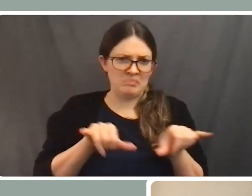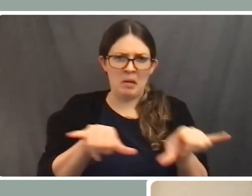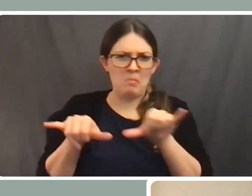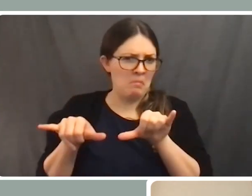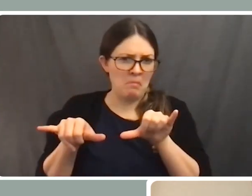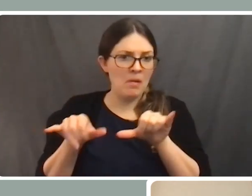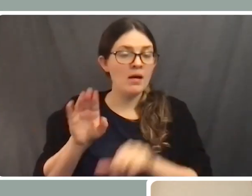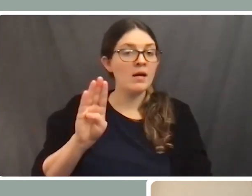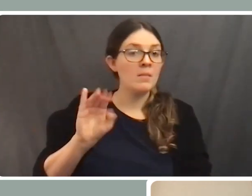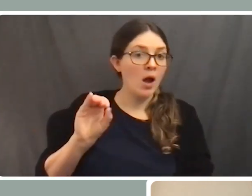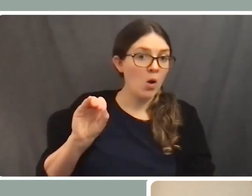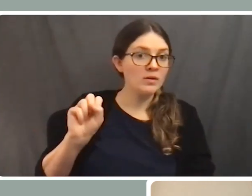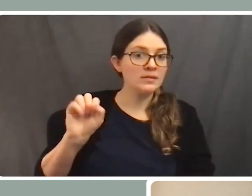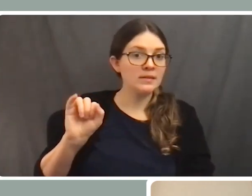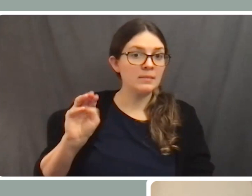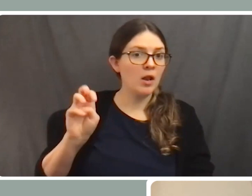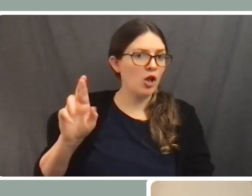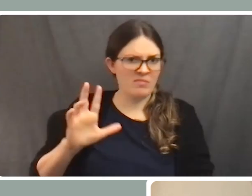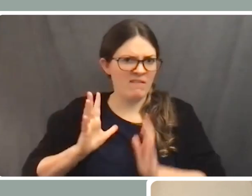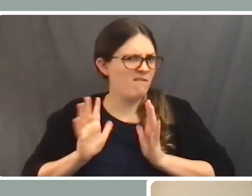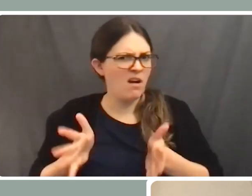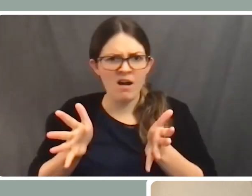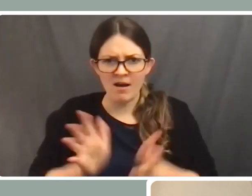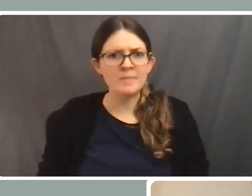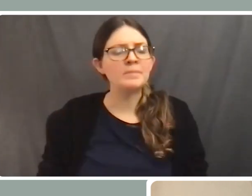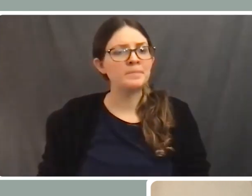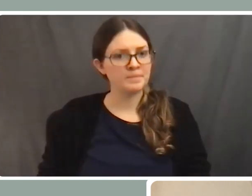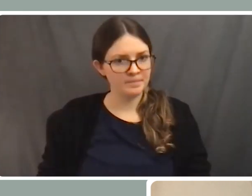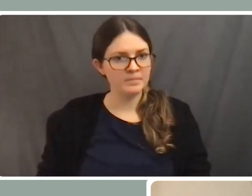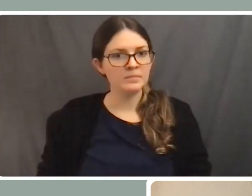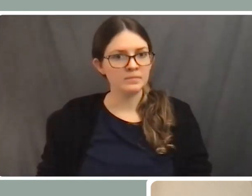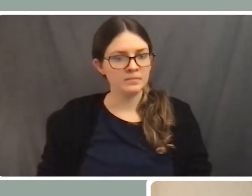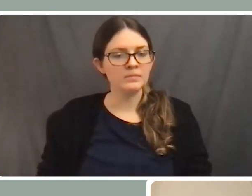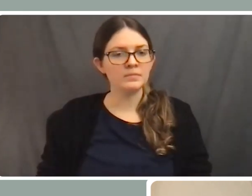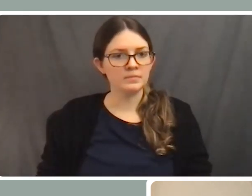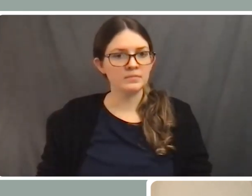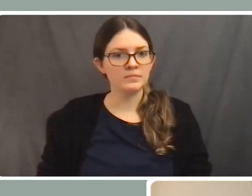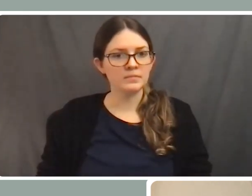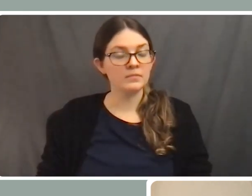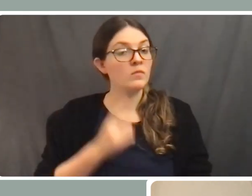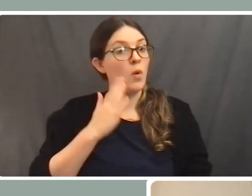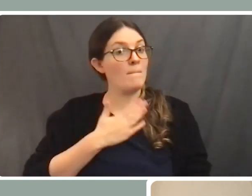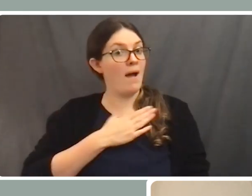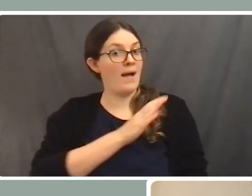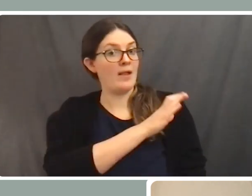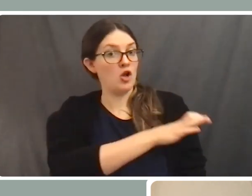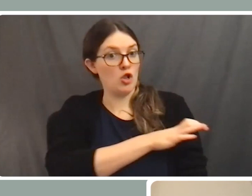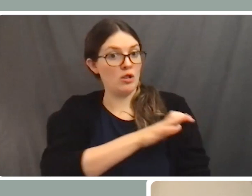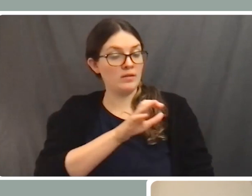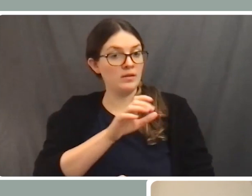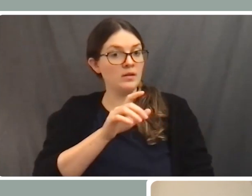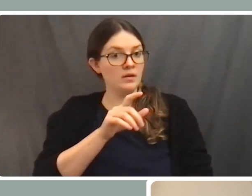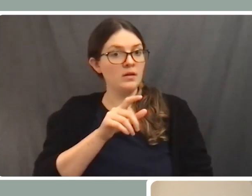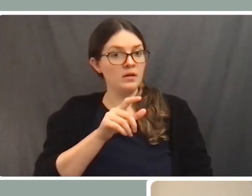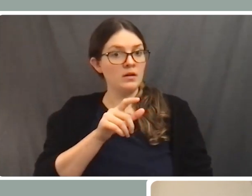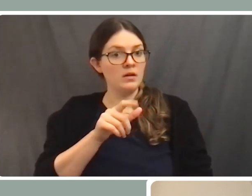are absolutely positively fine. I don't even, in my clinical practice, I don't even pay attention to if somebody's